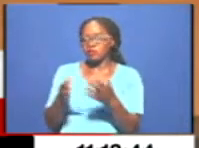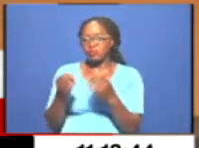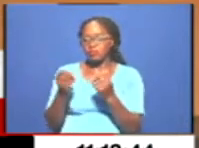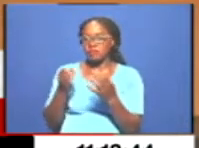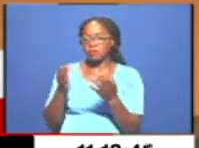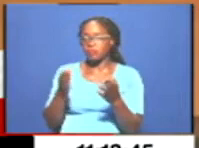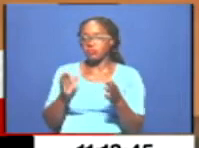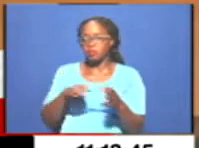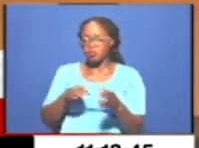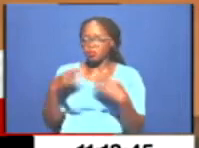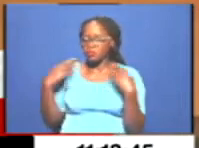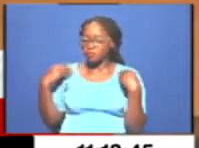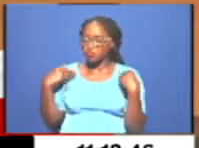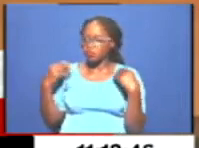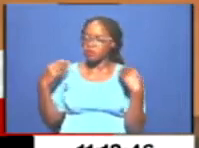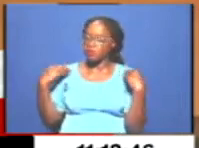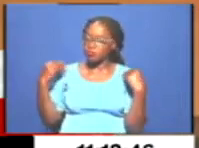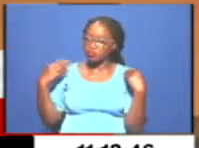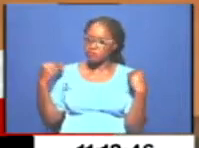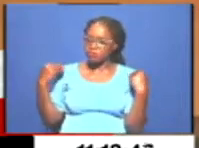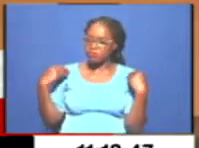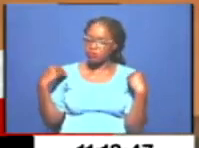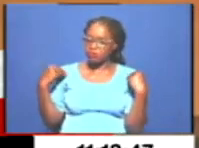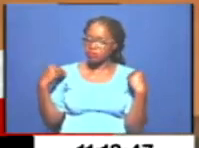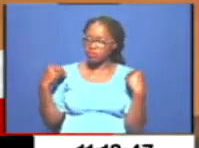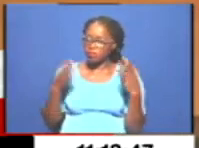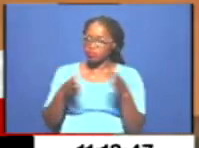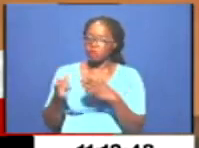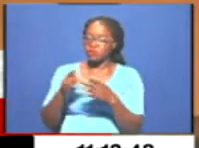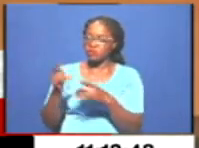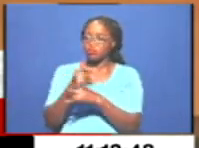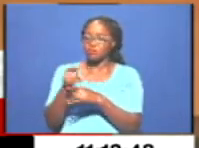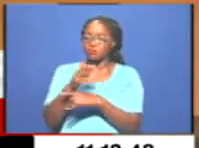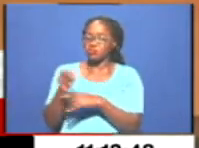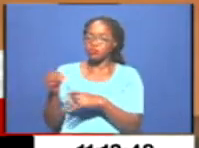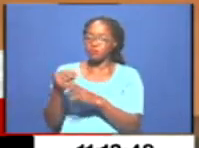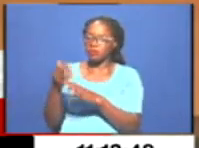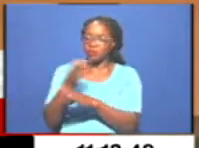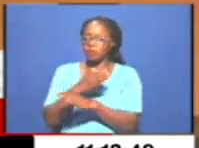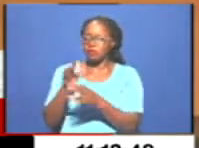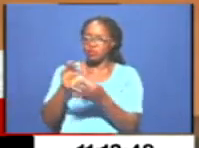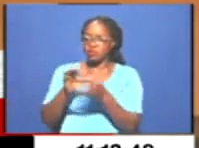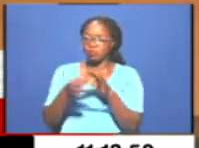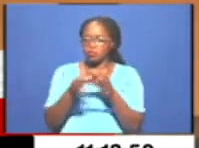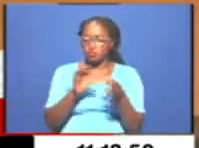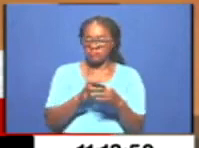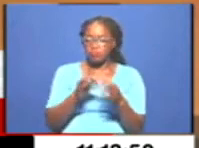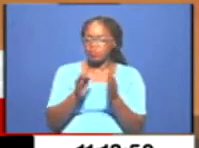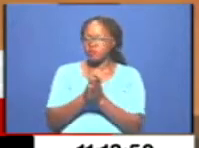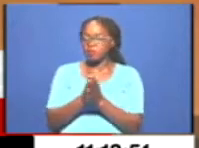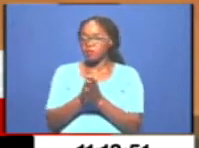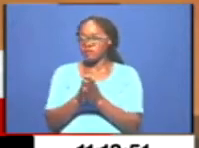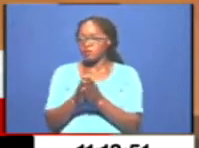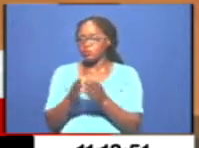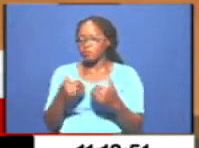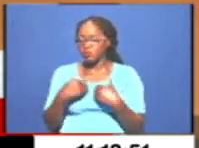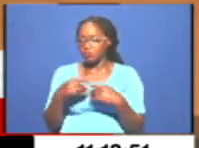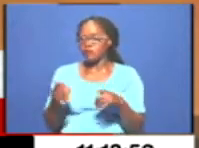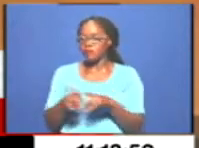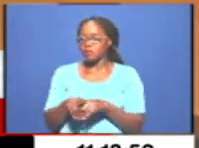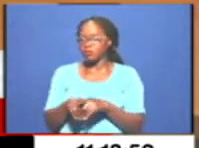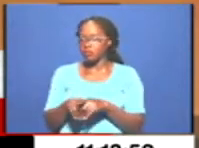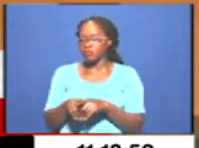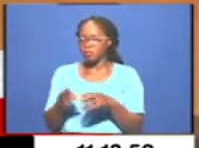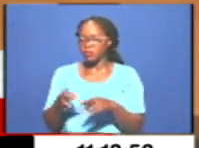practicing sports. We want to give them opportunities to train them. In the previous Olympiad, we tried to have several women's